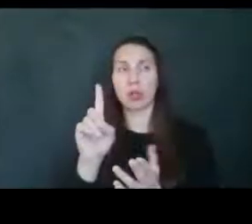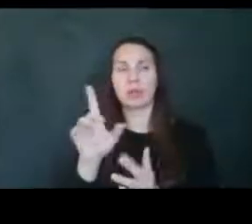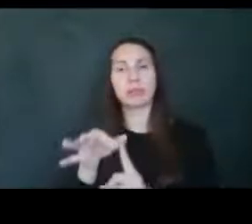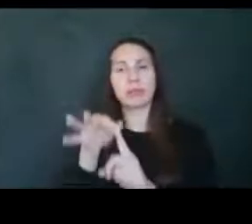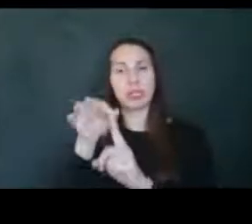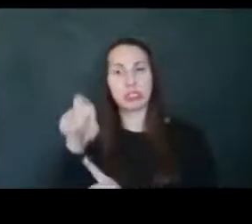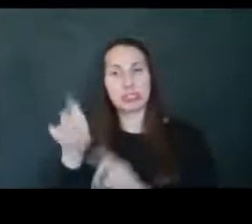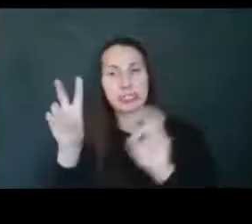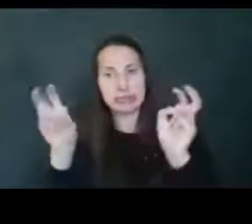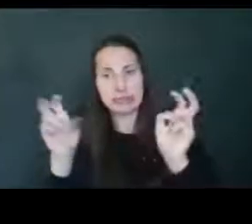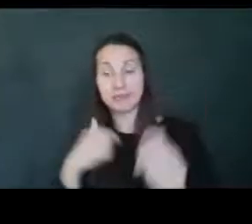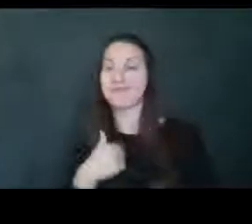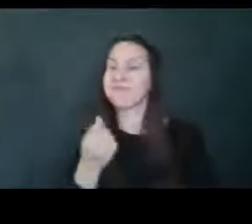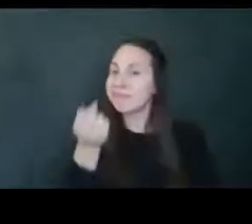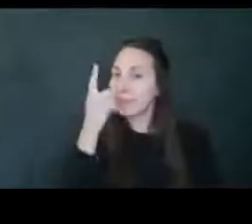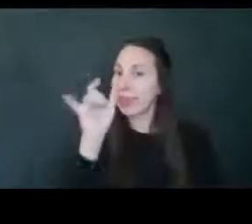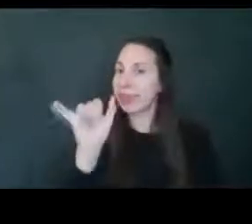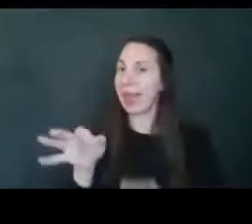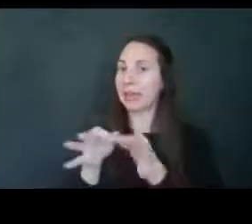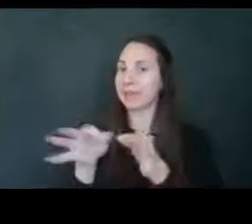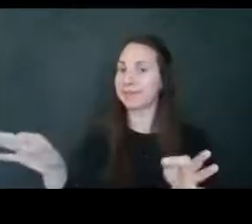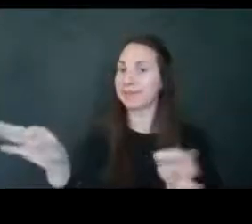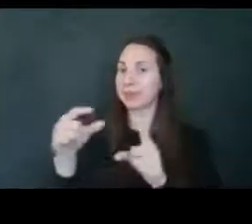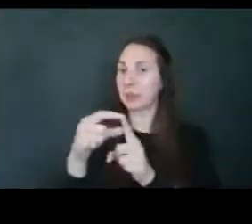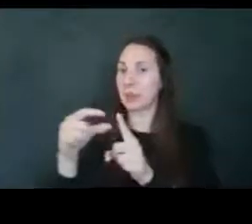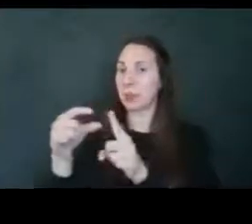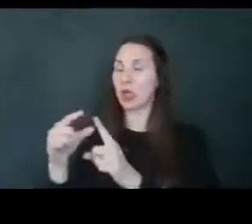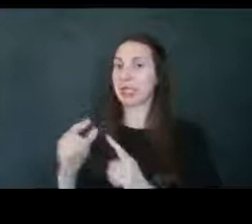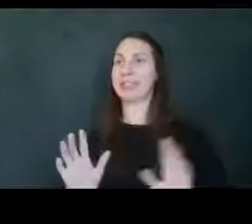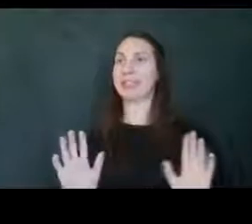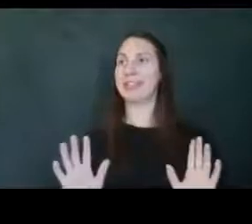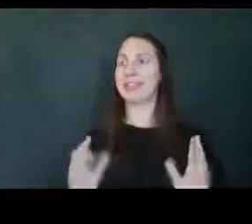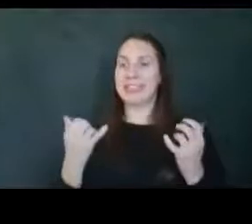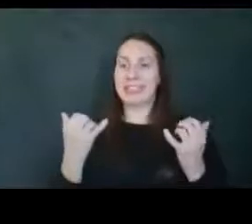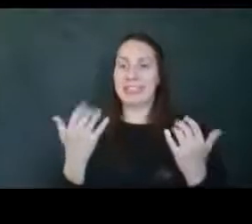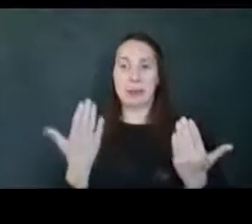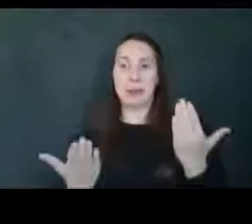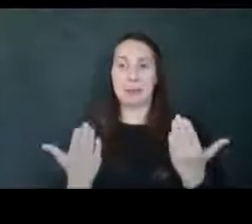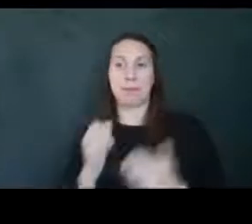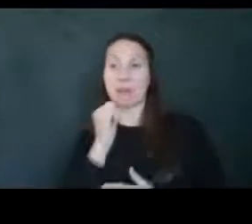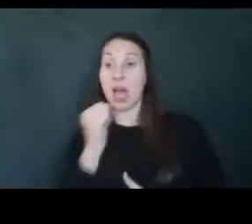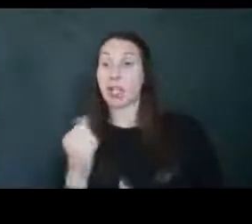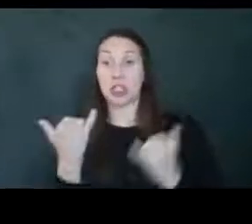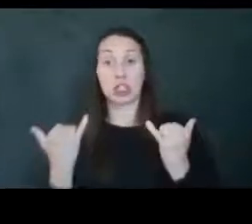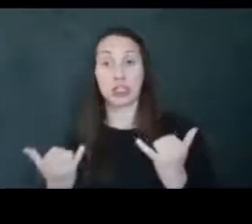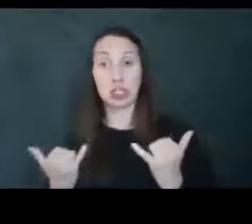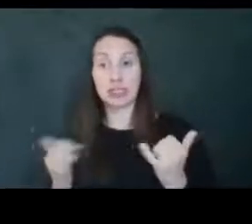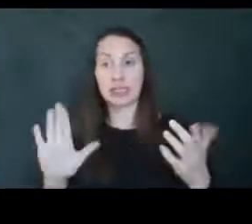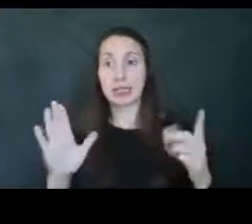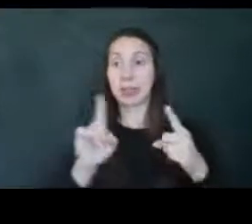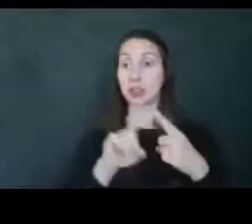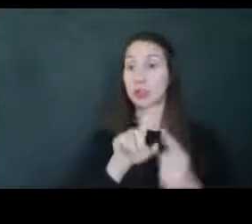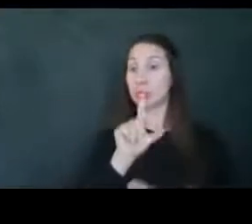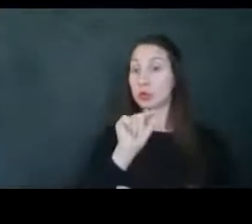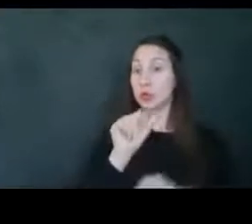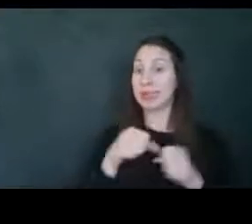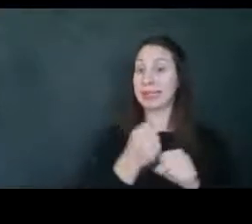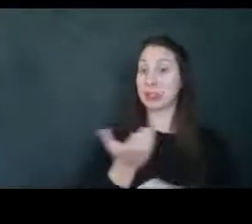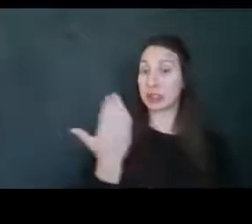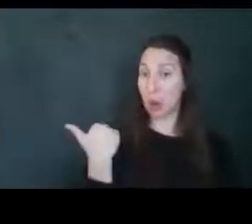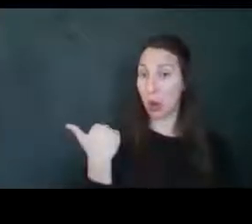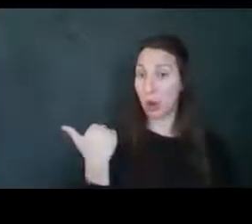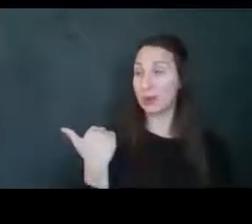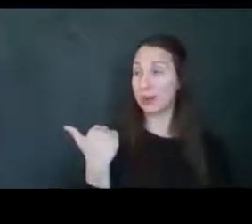not as current as it was 20 years ago when we were starting our programming, or 10 years ago when